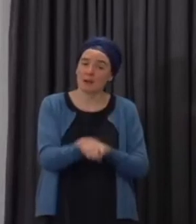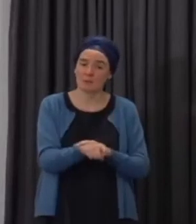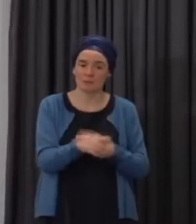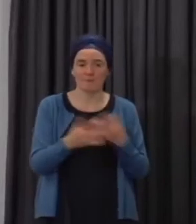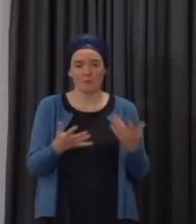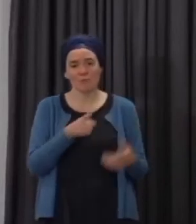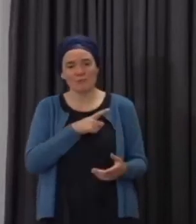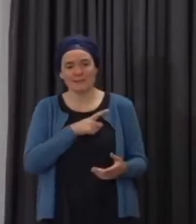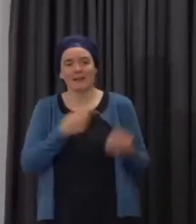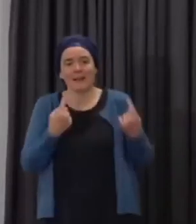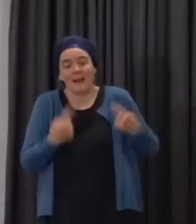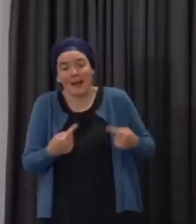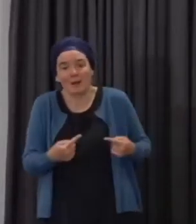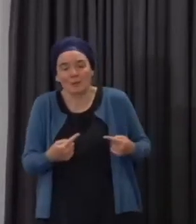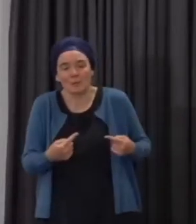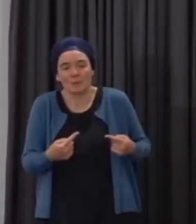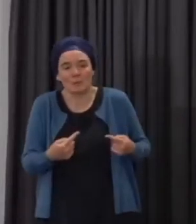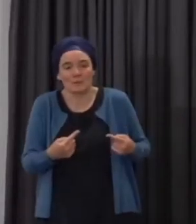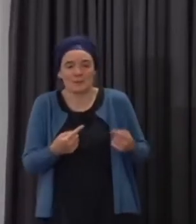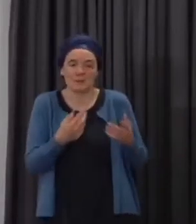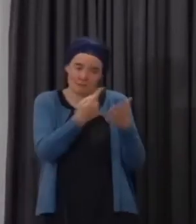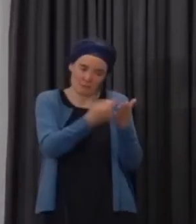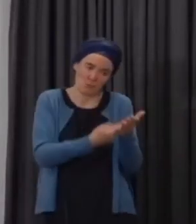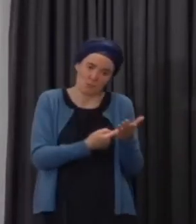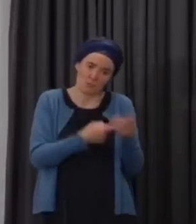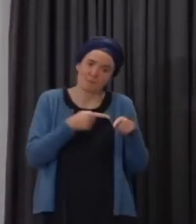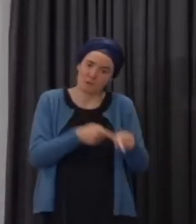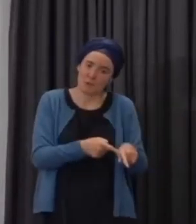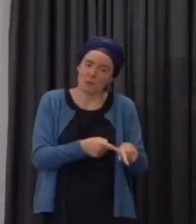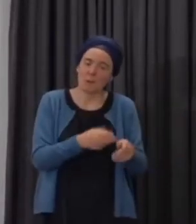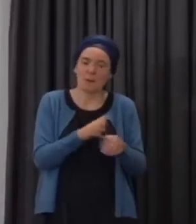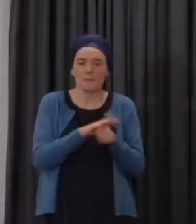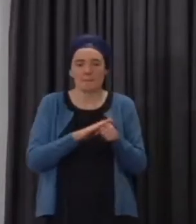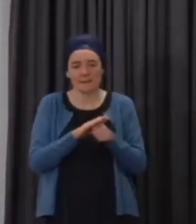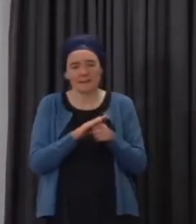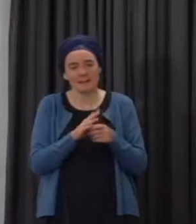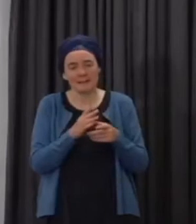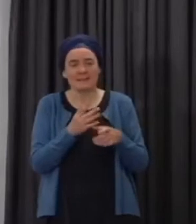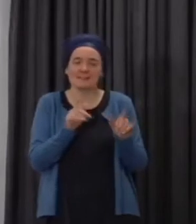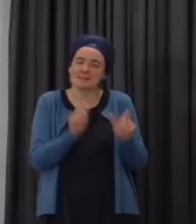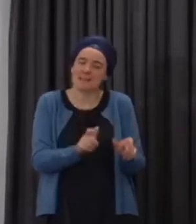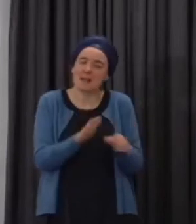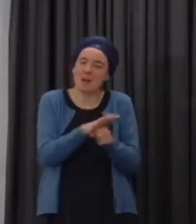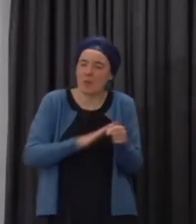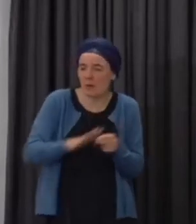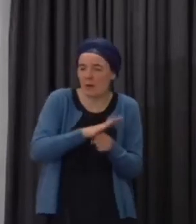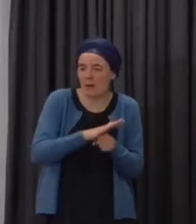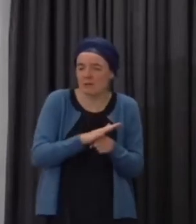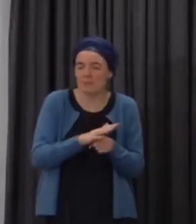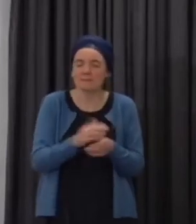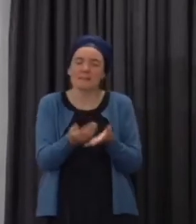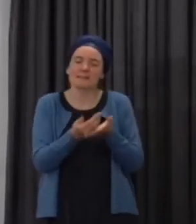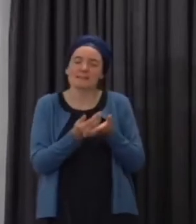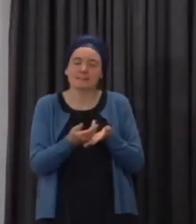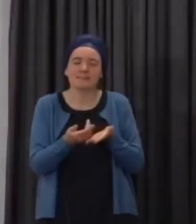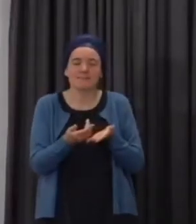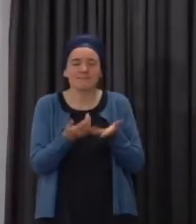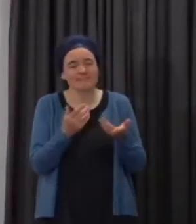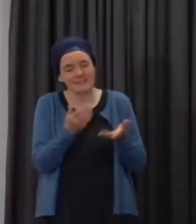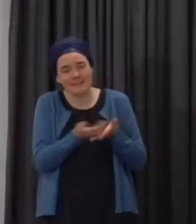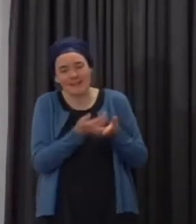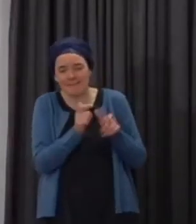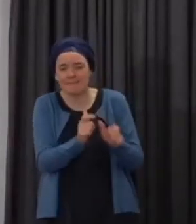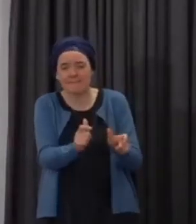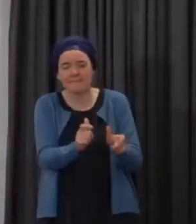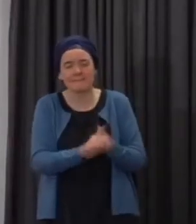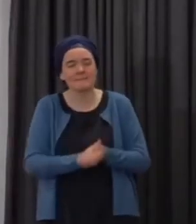social distancing rules and stay local, stay safe. Thank you. I'll be happy now to take questions, and I have the